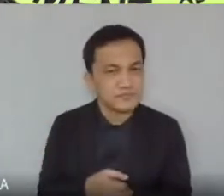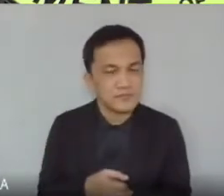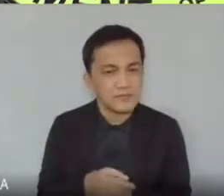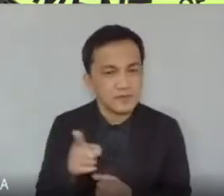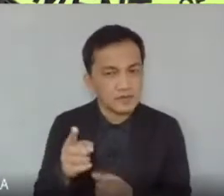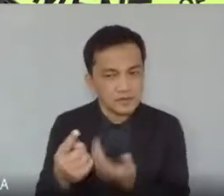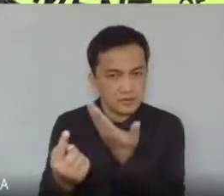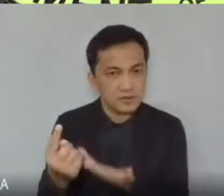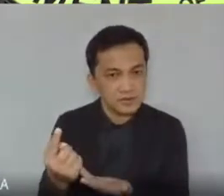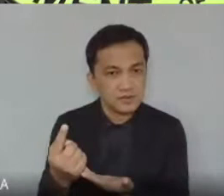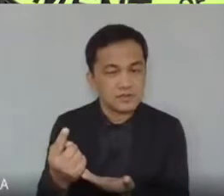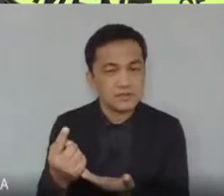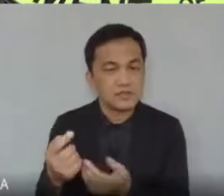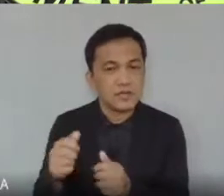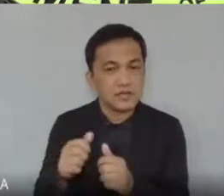Taya.